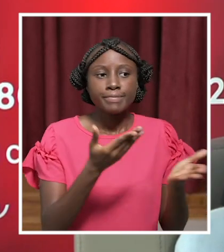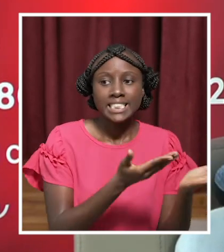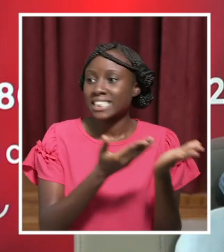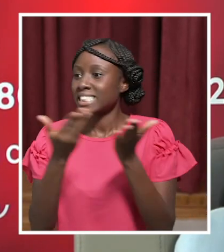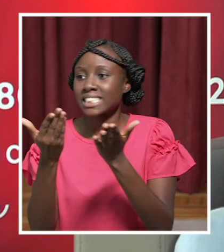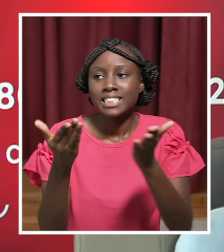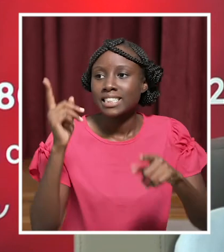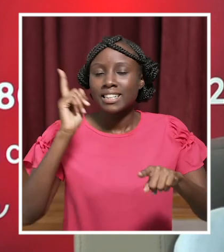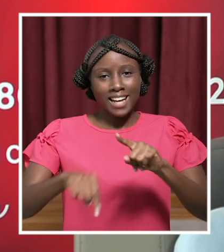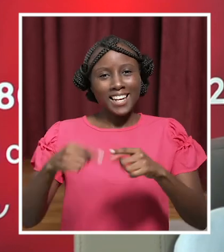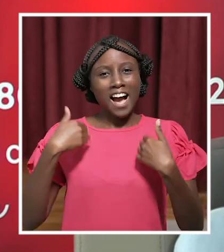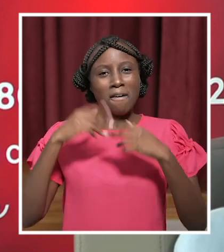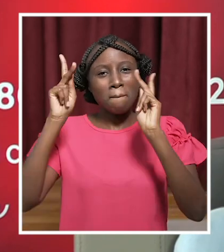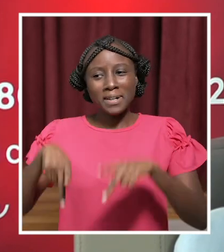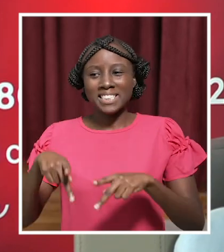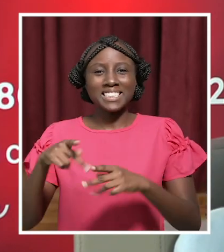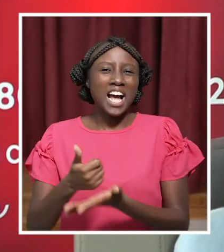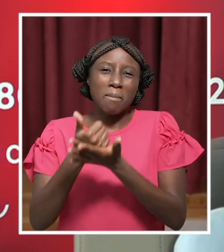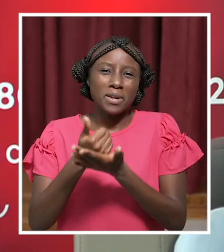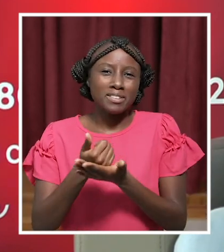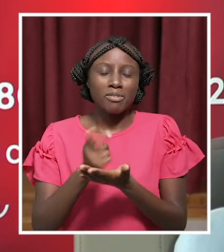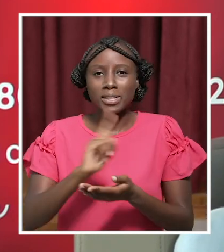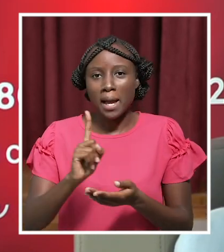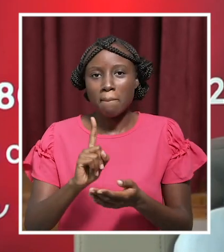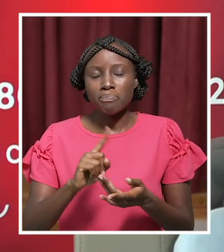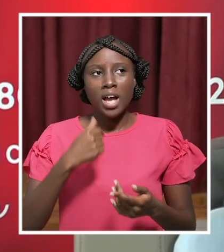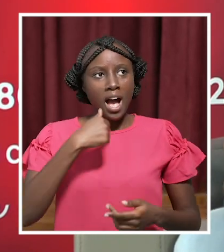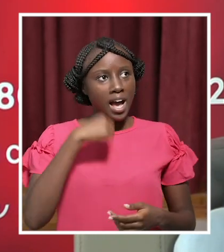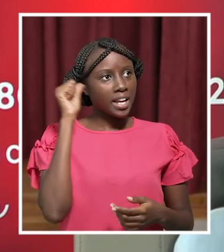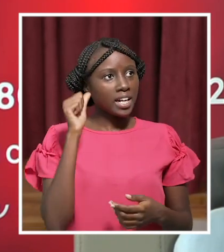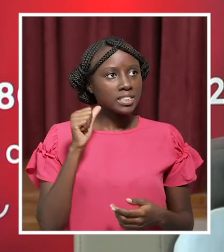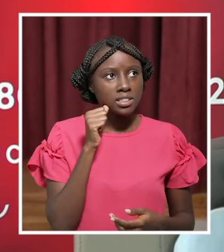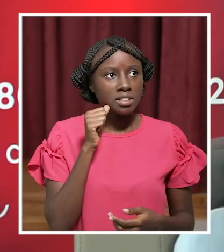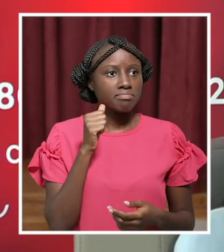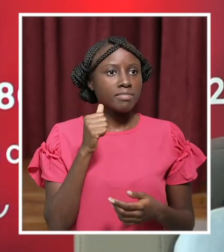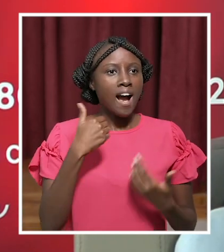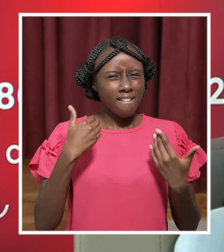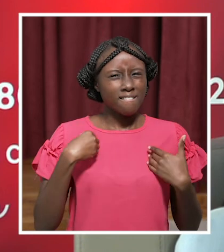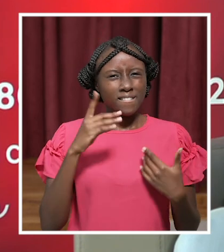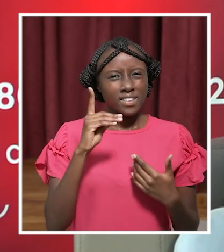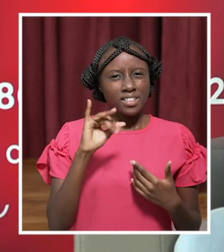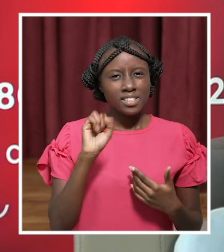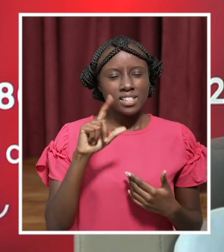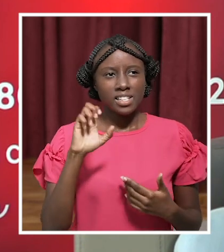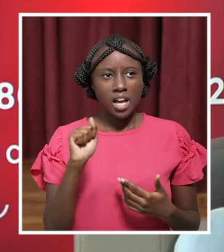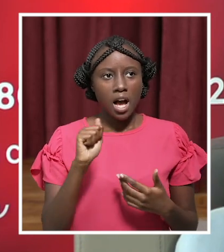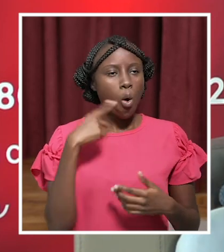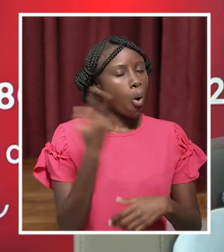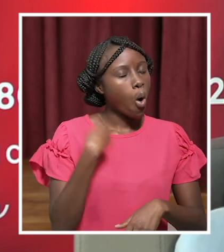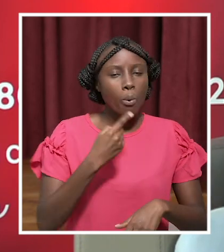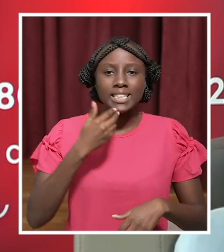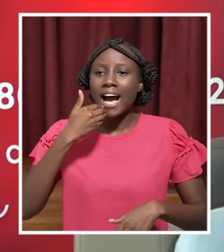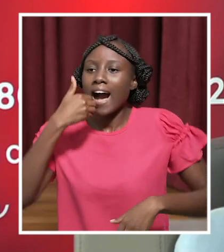in navigating your adult life as someone with dyslexia, you always need a team of people around to say, hey, look this over for me.